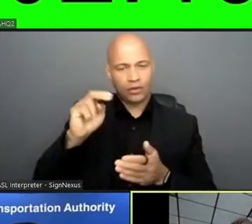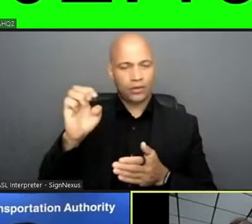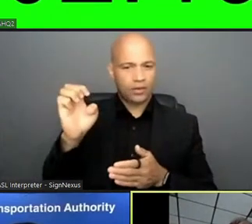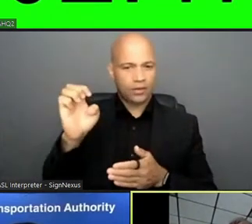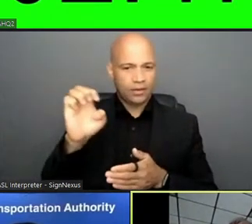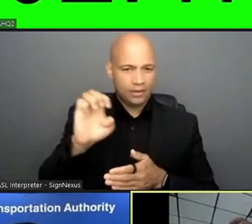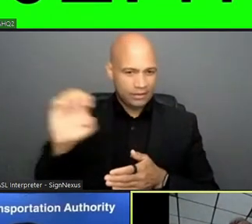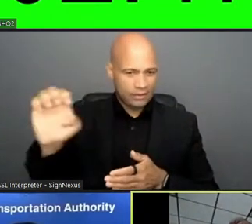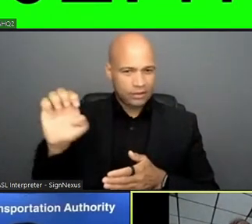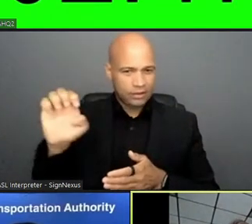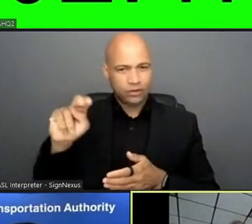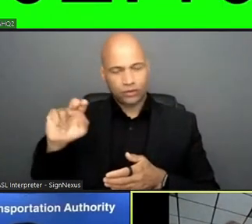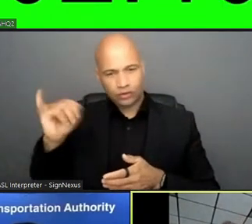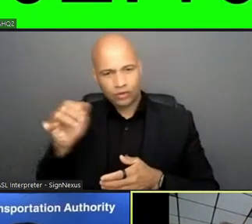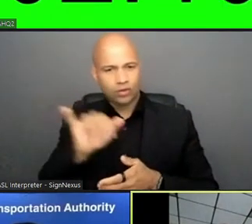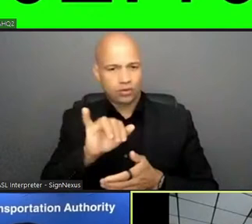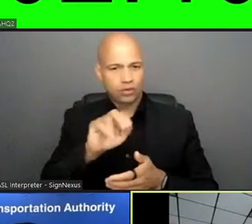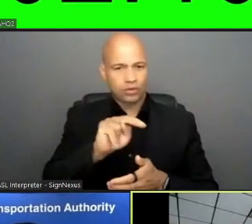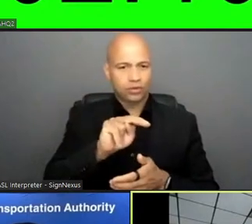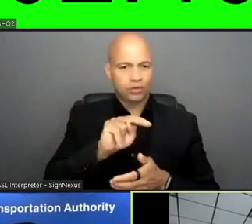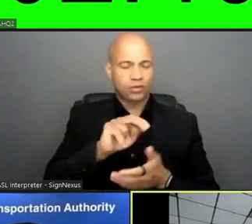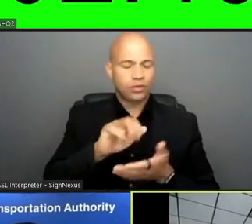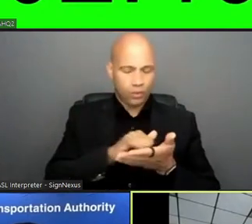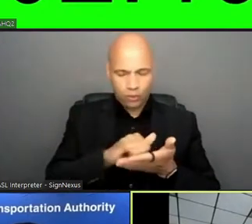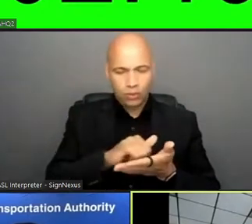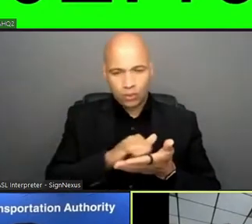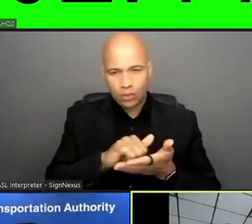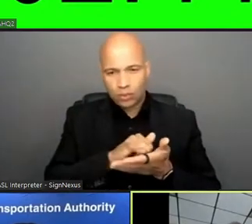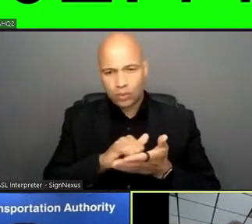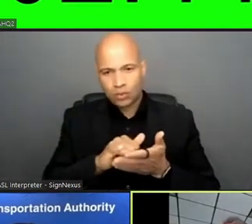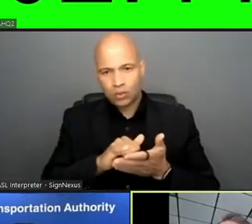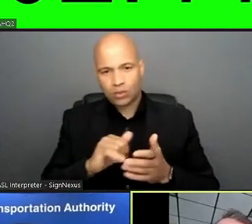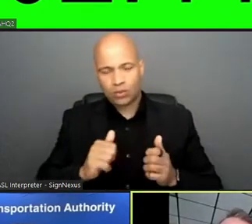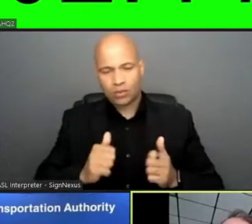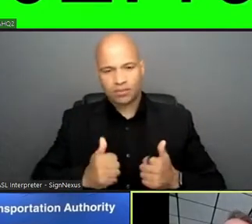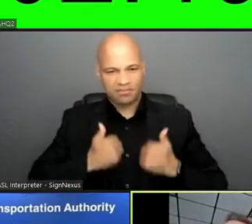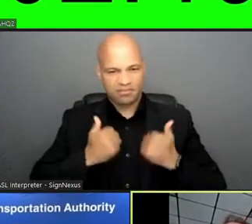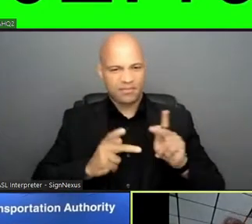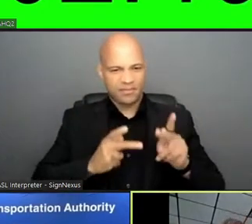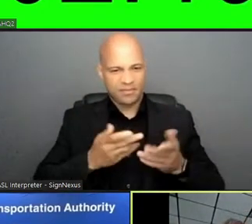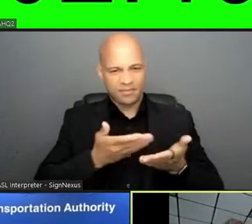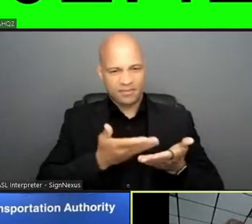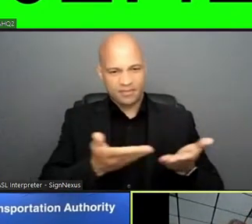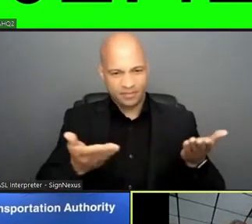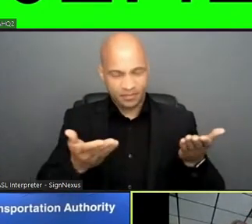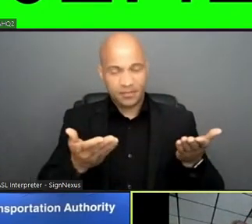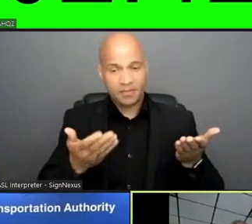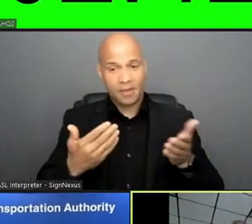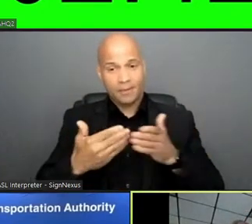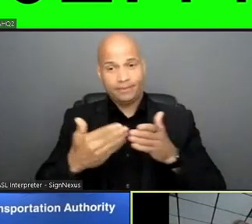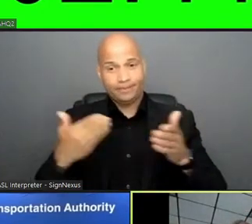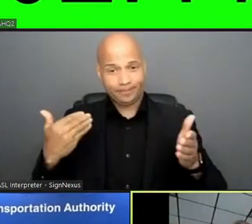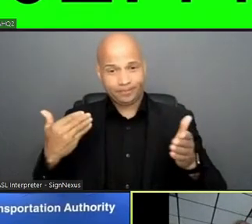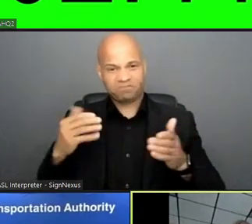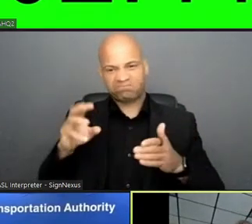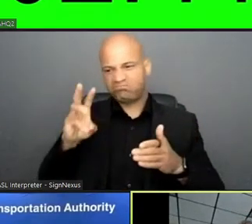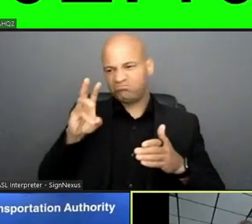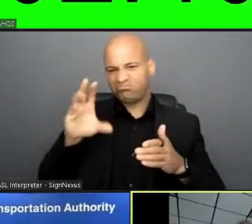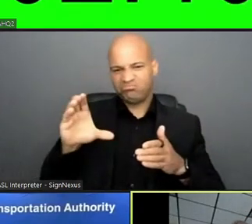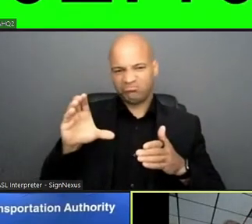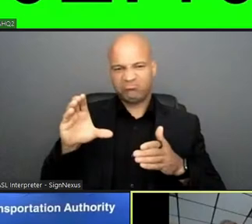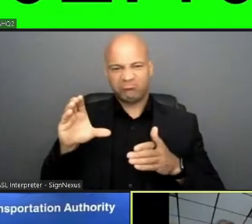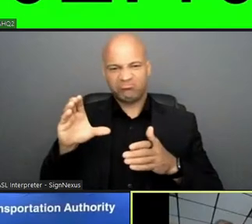residents prior to the pandemic we carried over 6 500 daily passengers between New